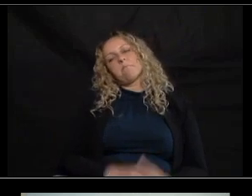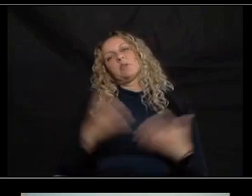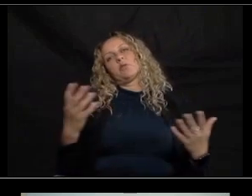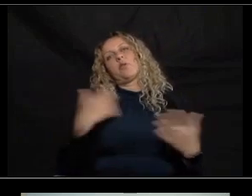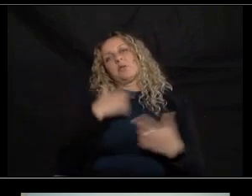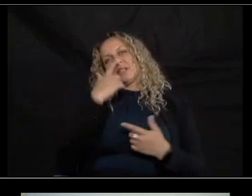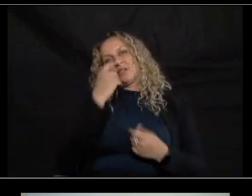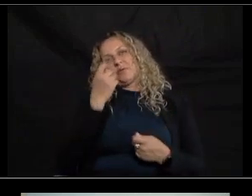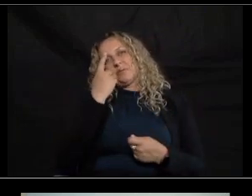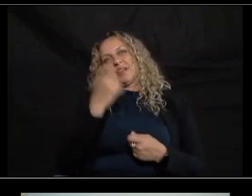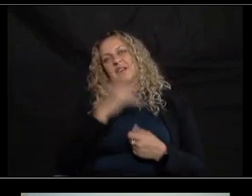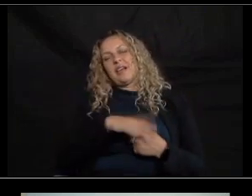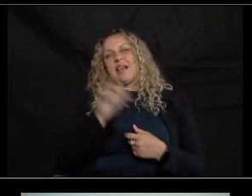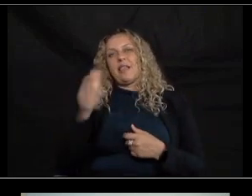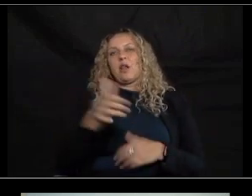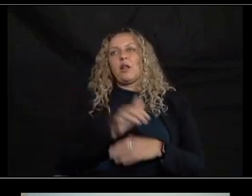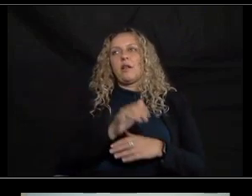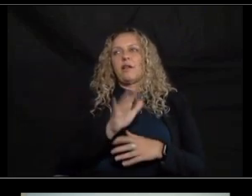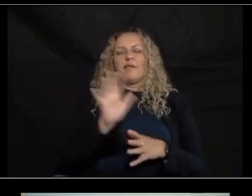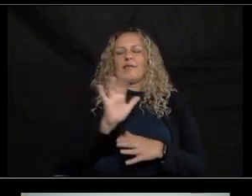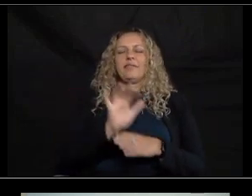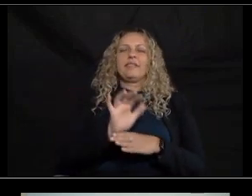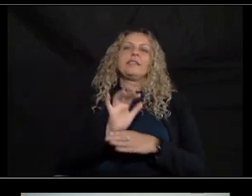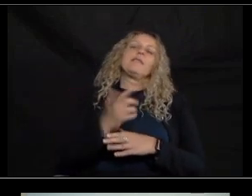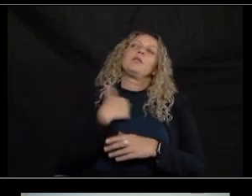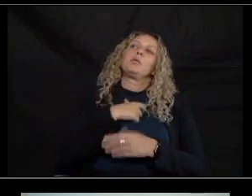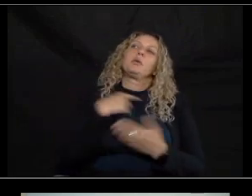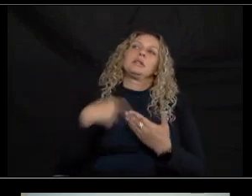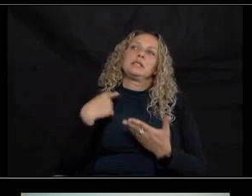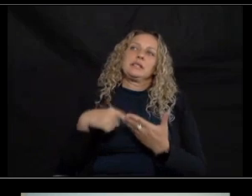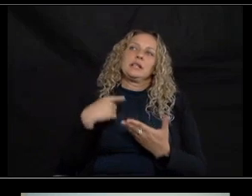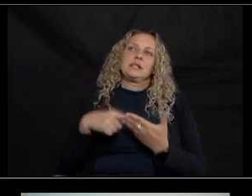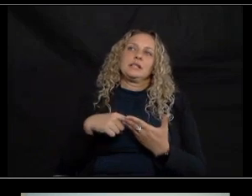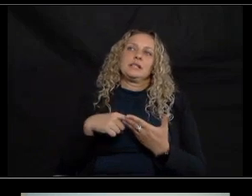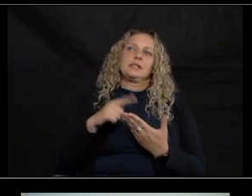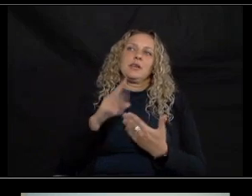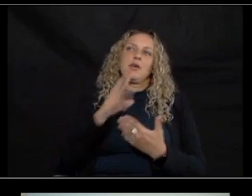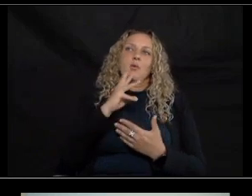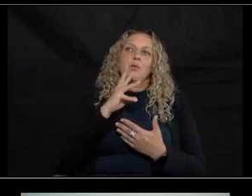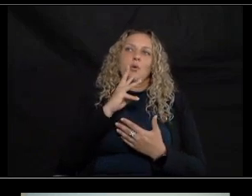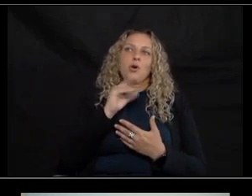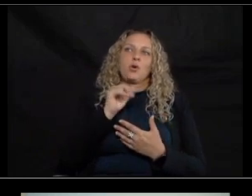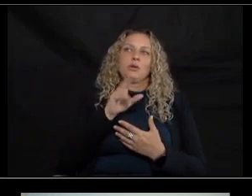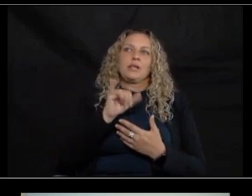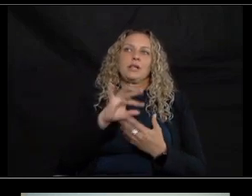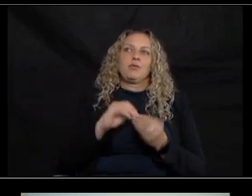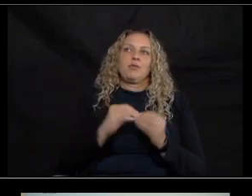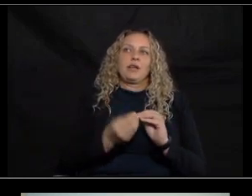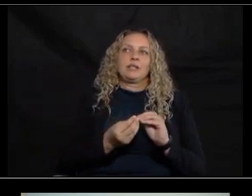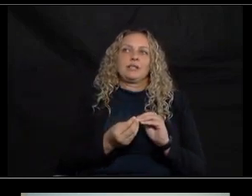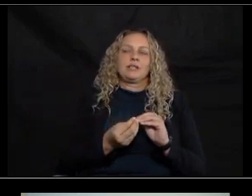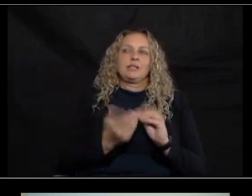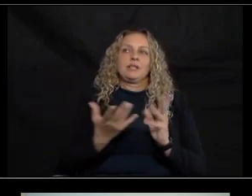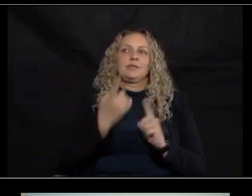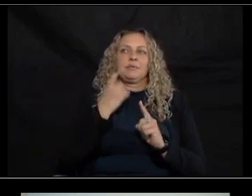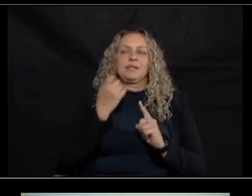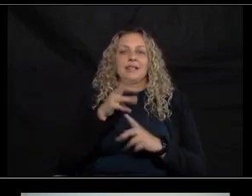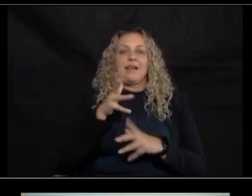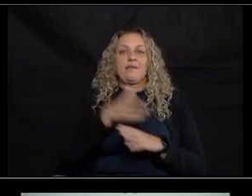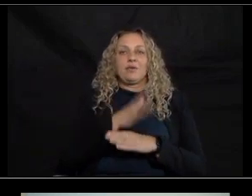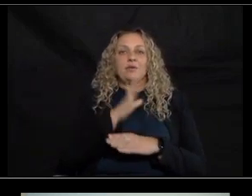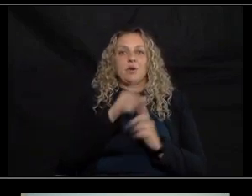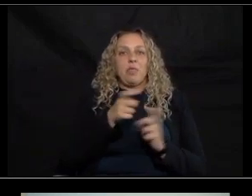It's interesting that later on this evening, we were discussing the water utility rates, because after speaking with